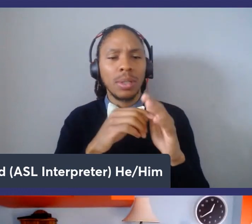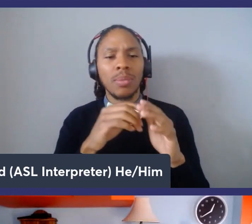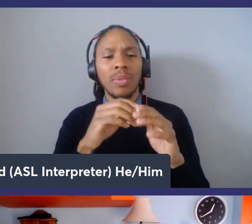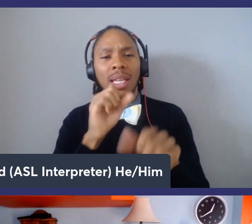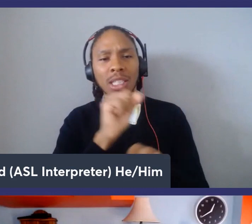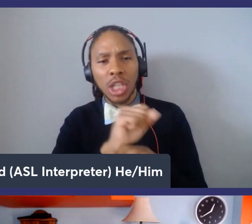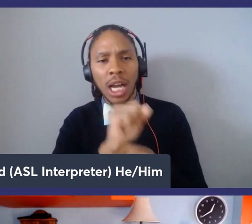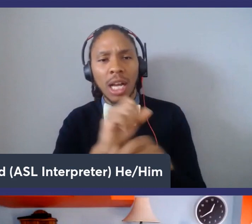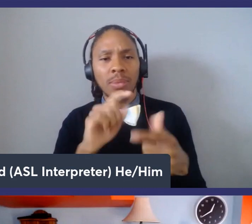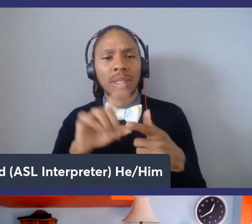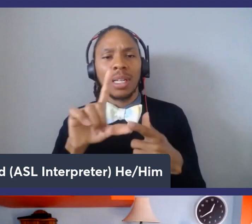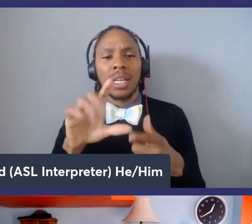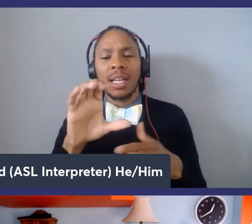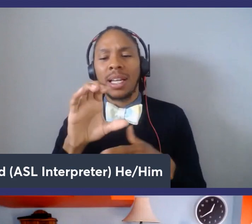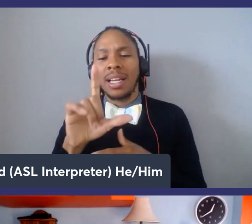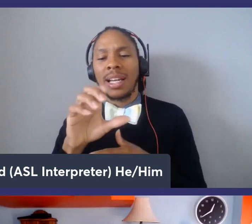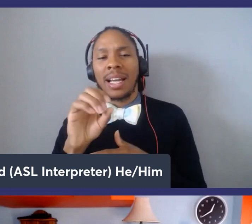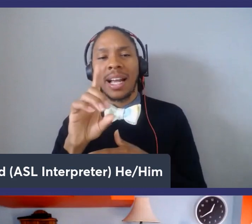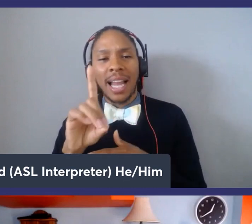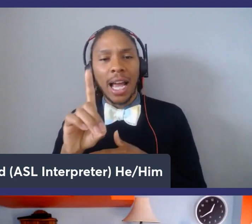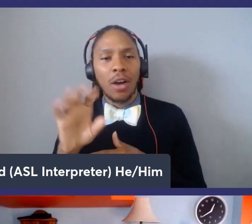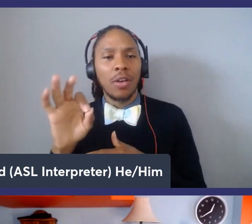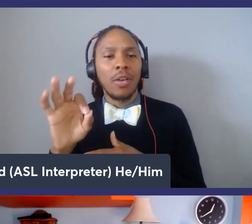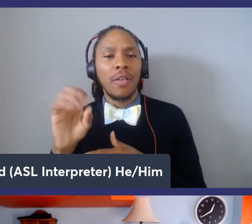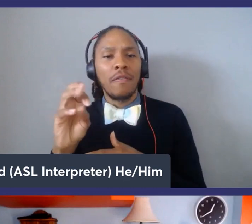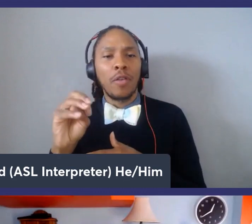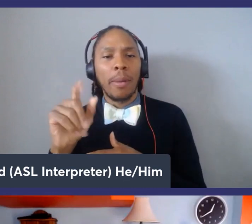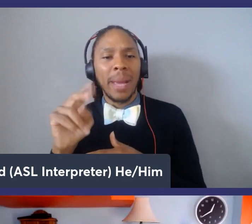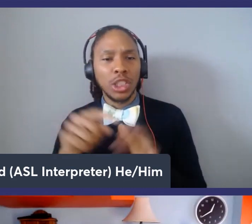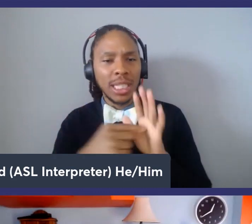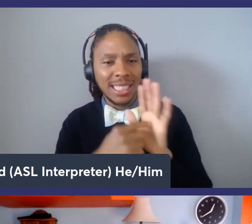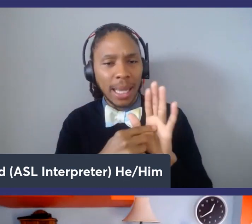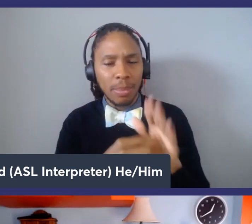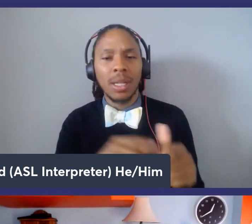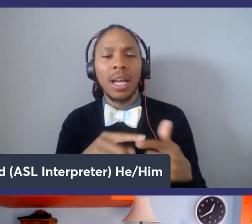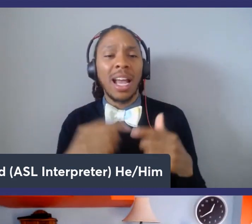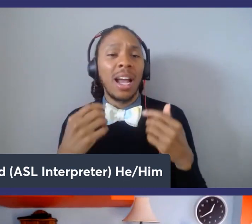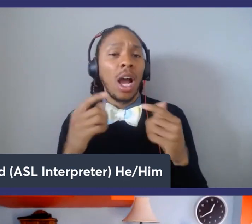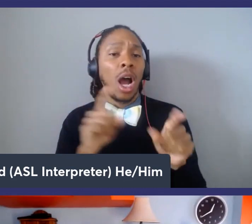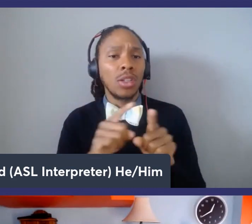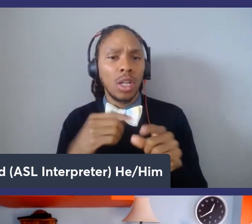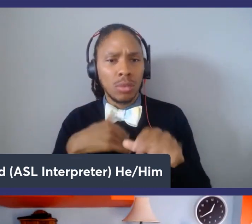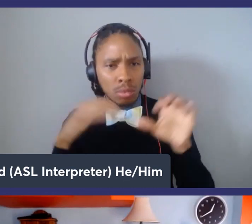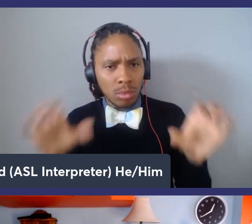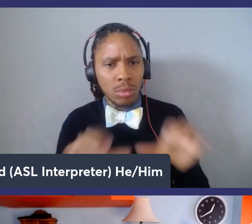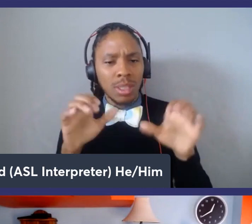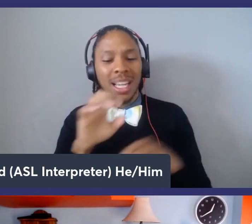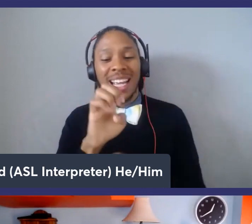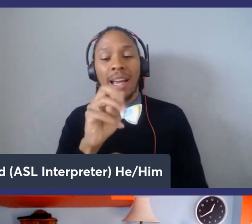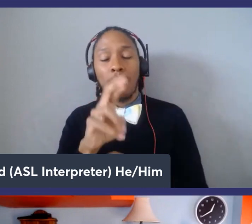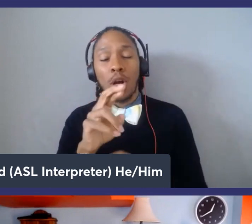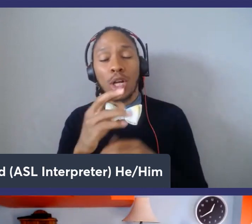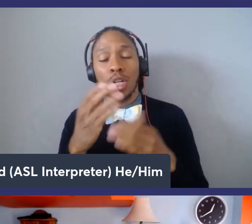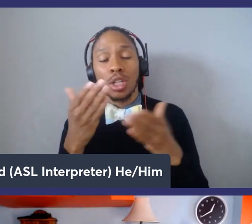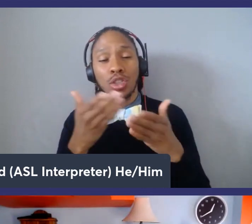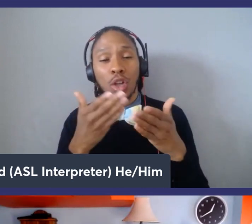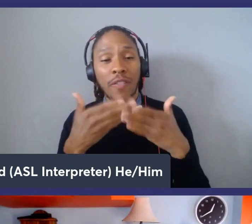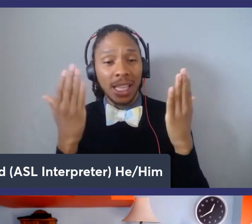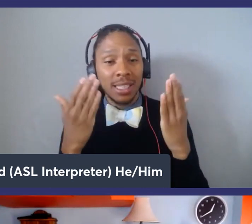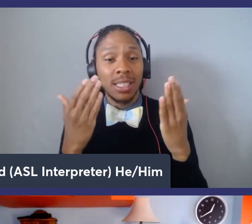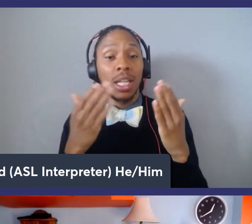CloudFormation templates and all that kind of stuff. And then we have put a lot of work into our EMR Serverless user guide, and